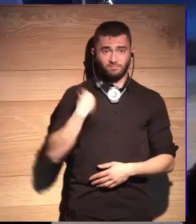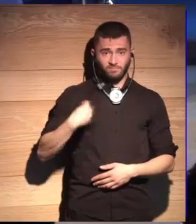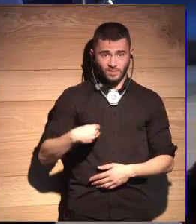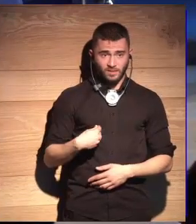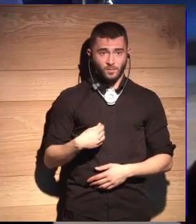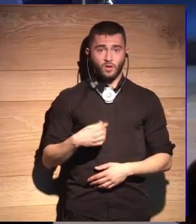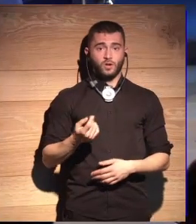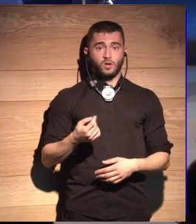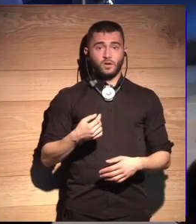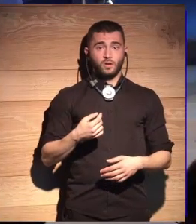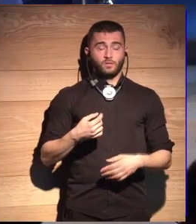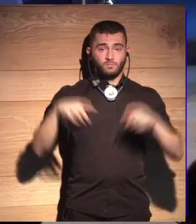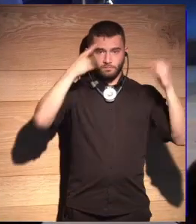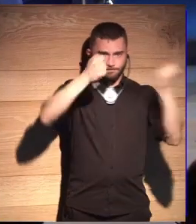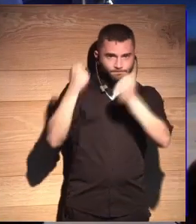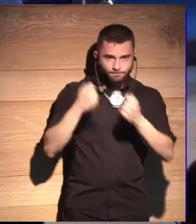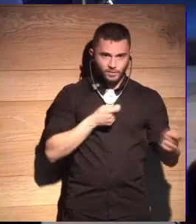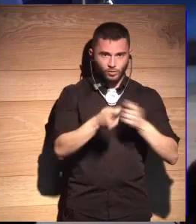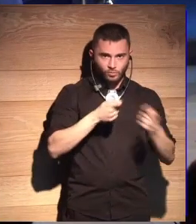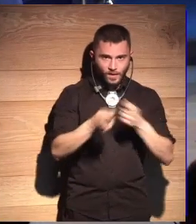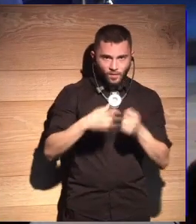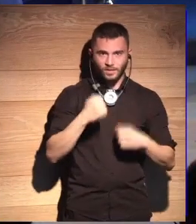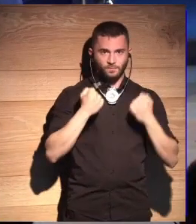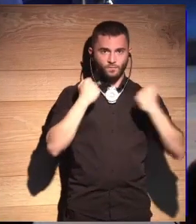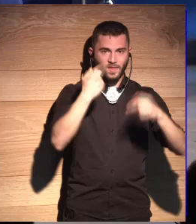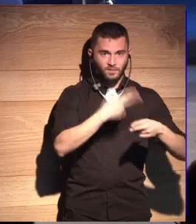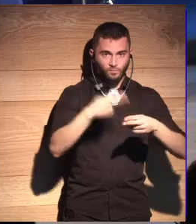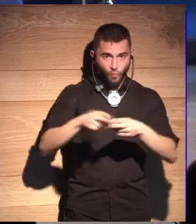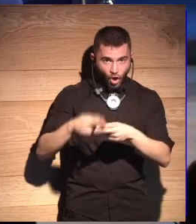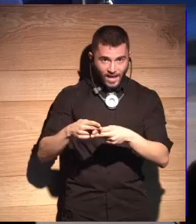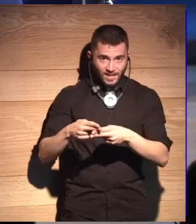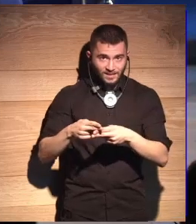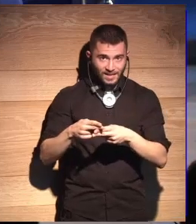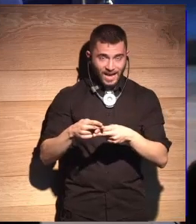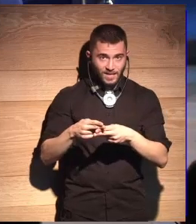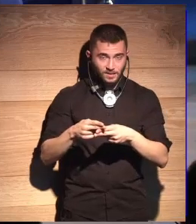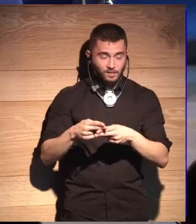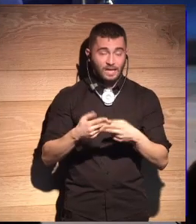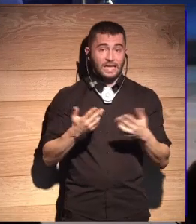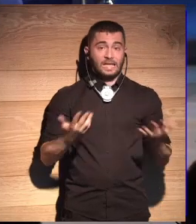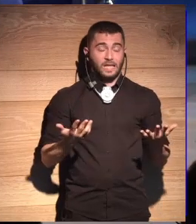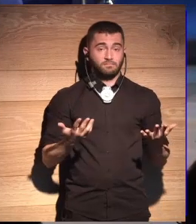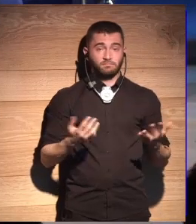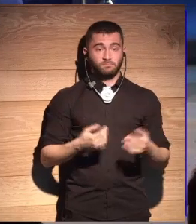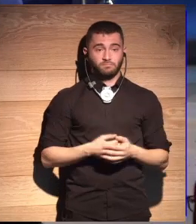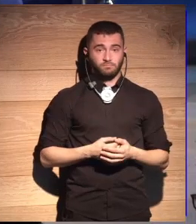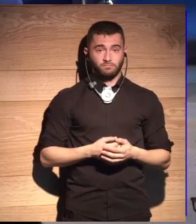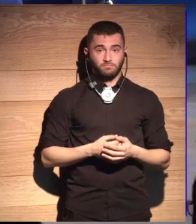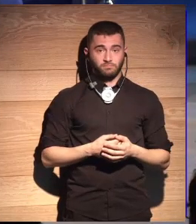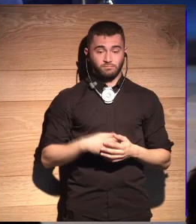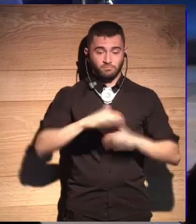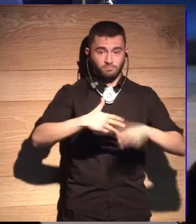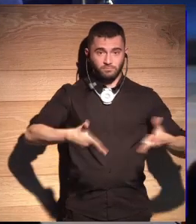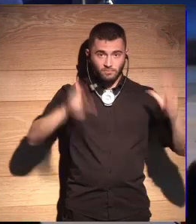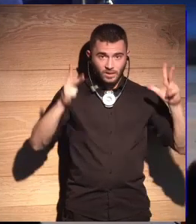the sorts of political forces that by definition are not democratically validated. That's part of how their